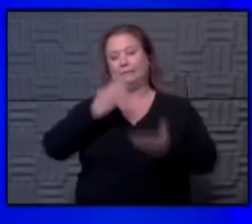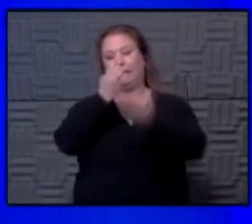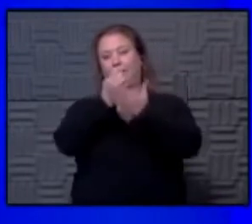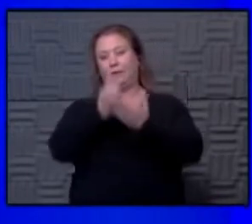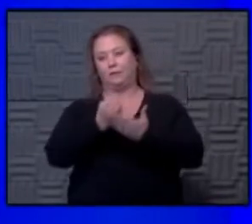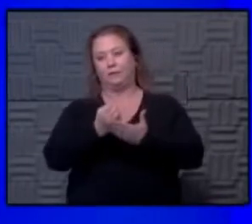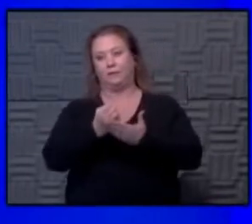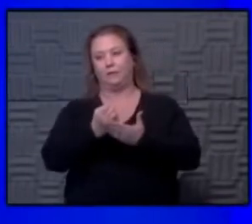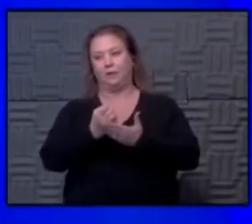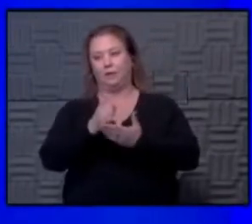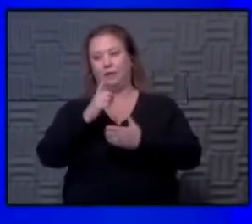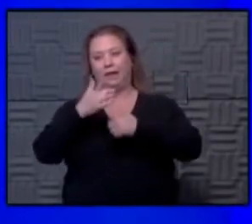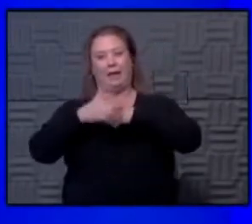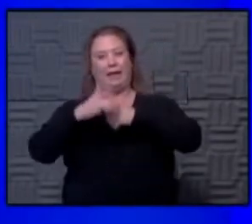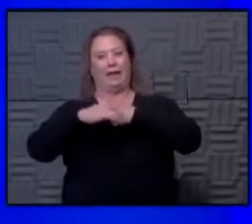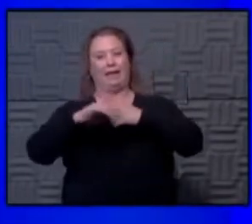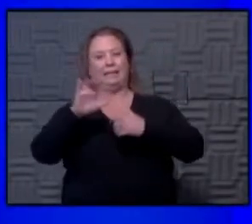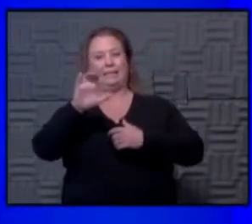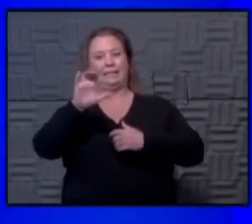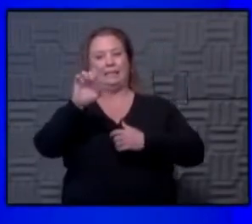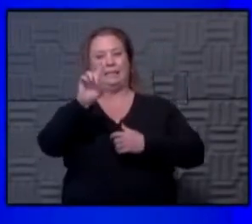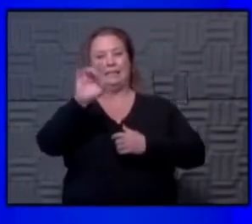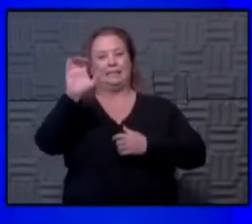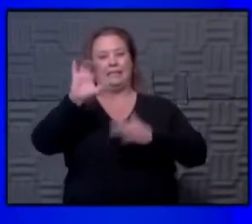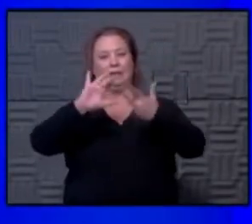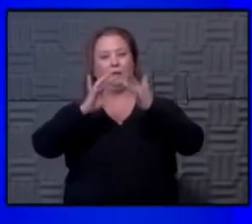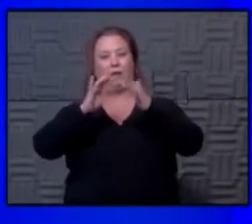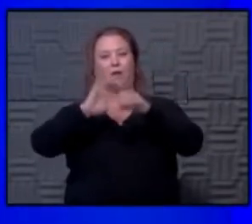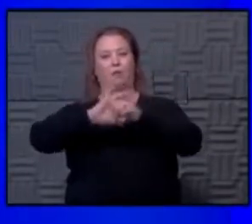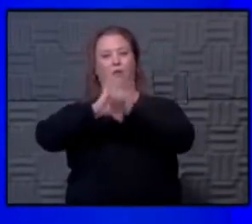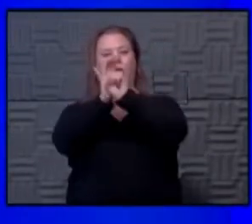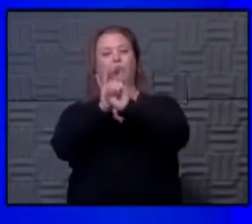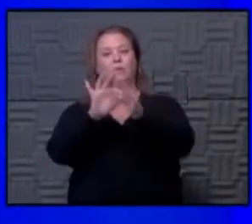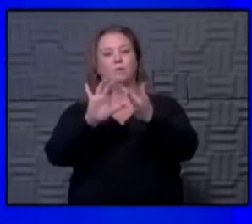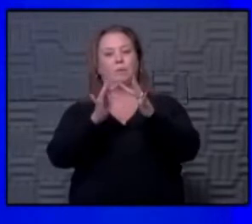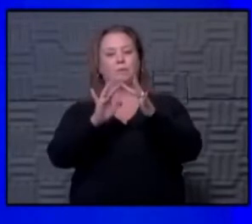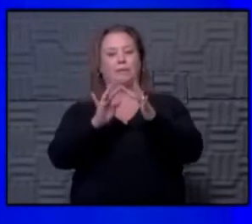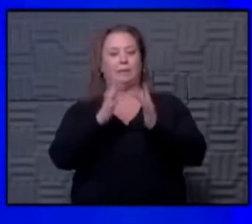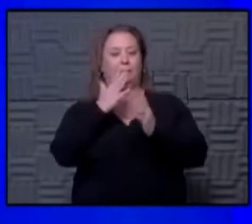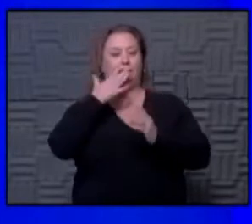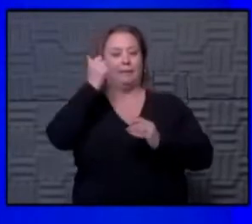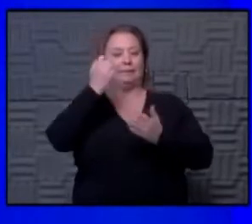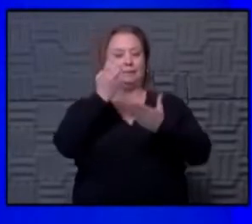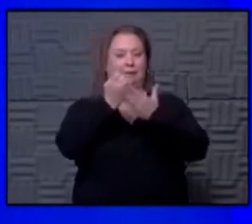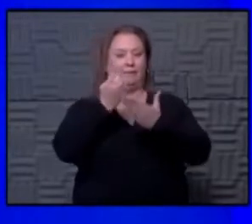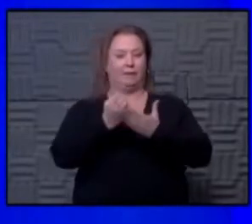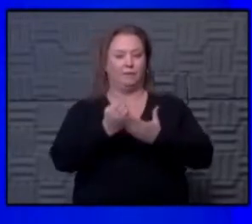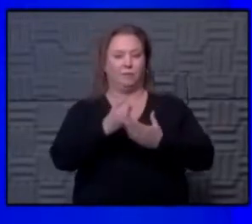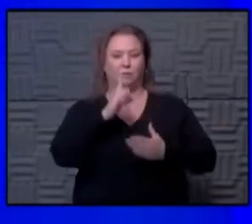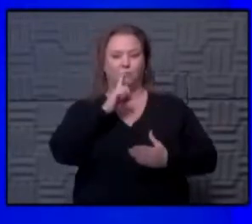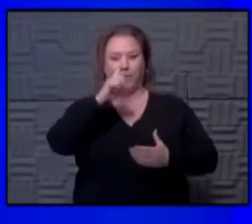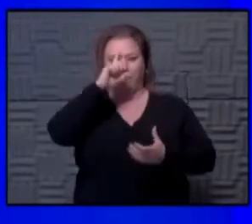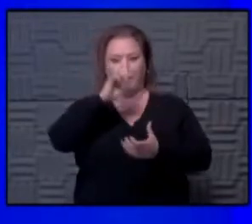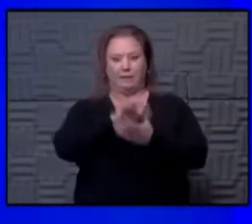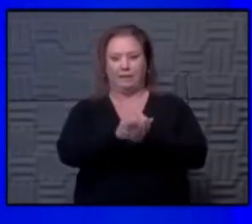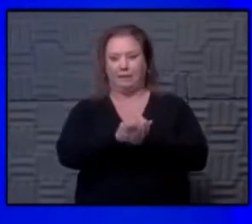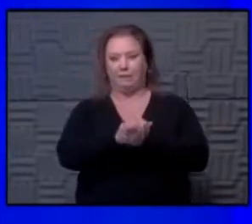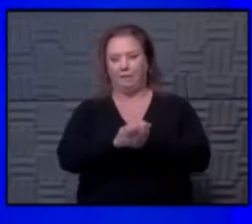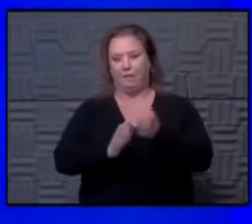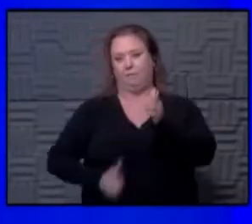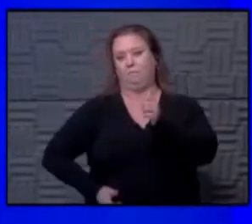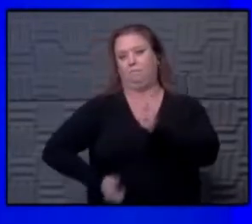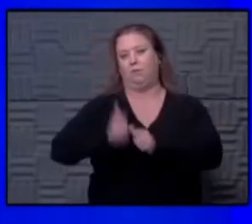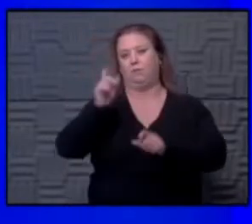is freely available evidence on the CDC on their coronavirus site. We really believe for